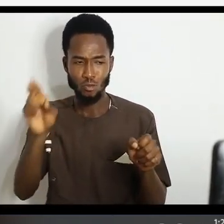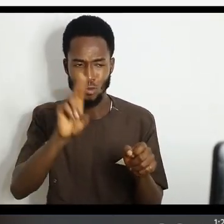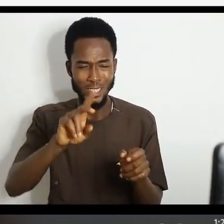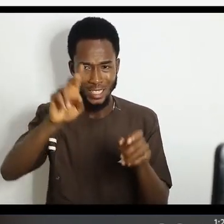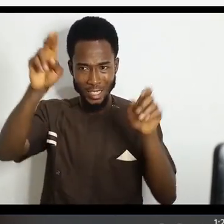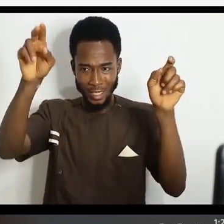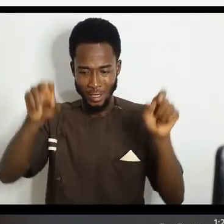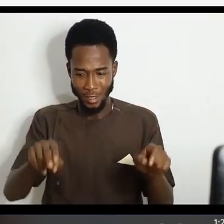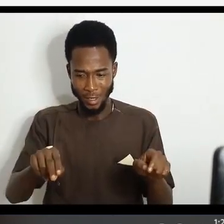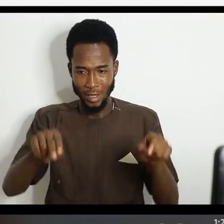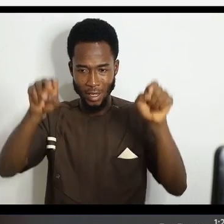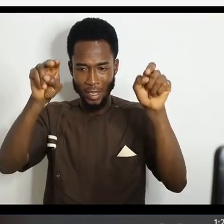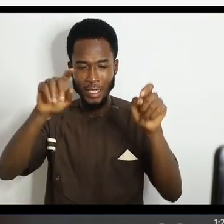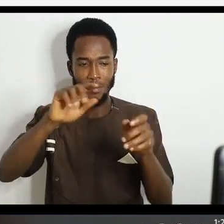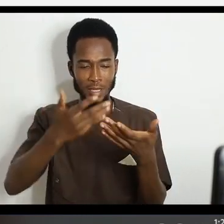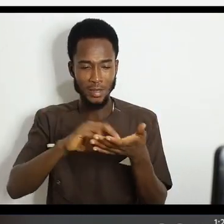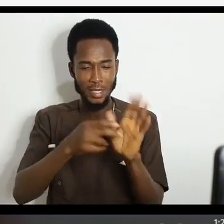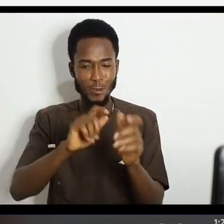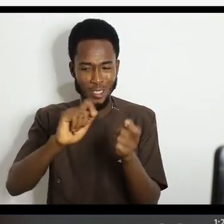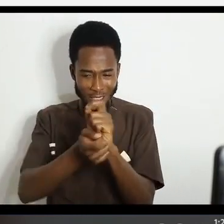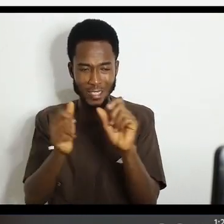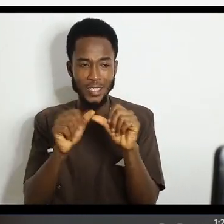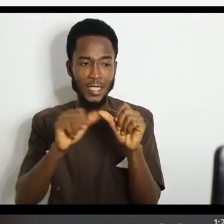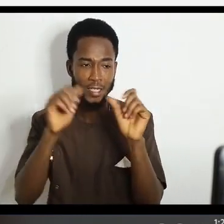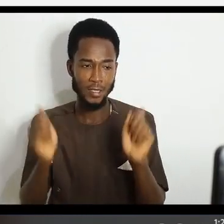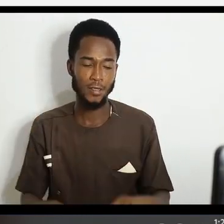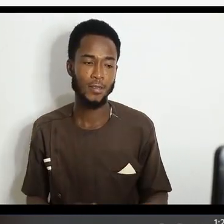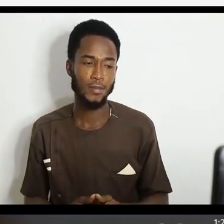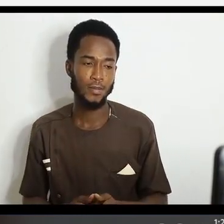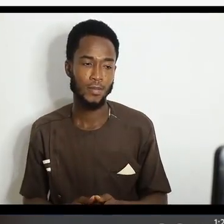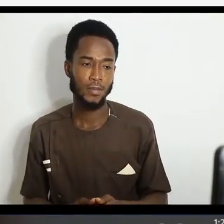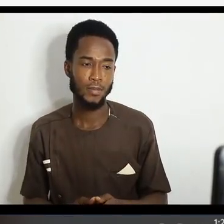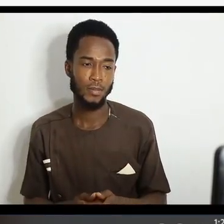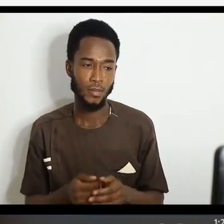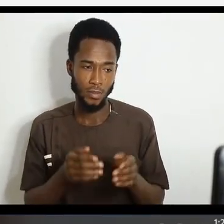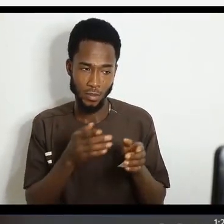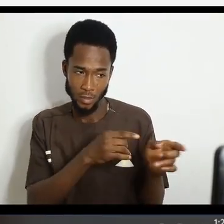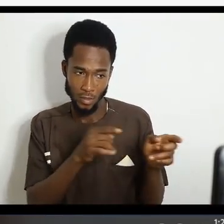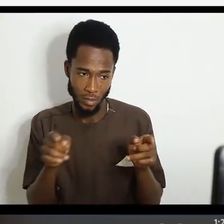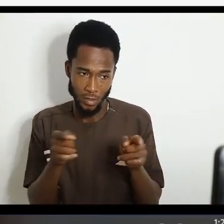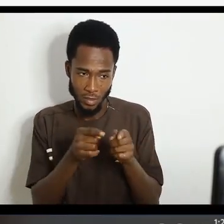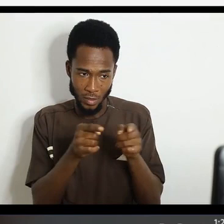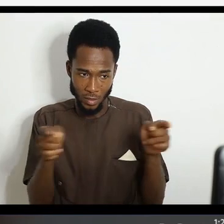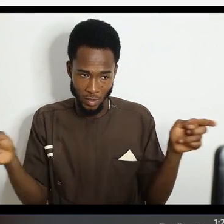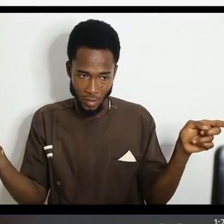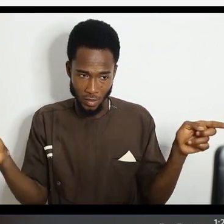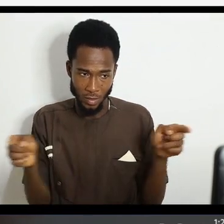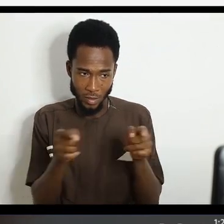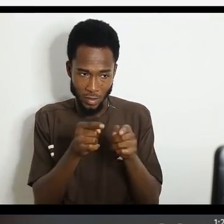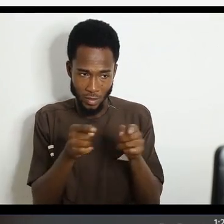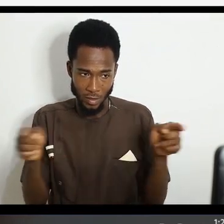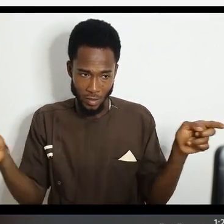or decrease a picture after you have imported it to Microsoft Word. And this line here can be used